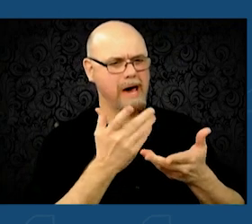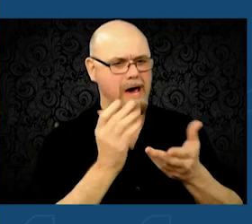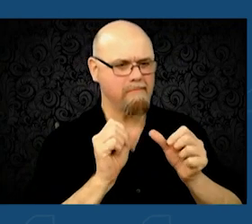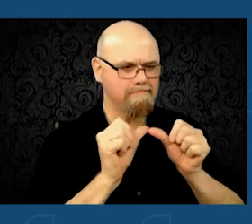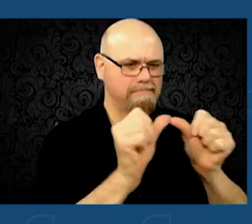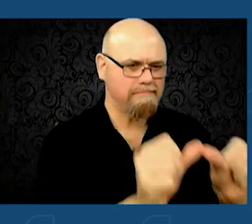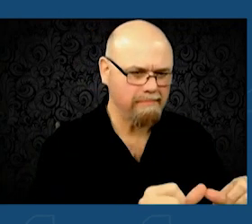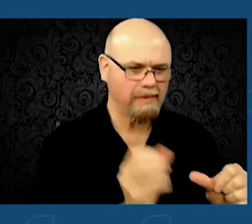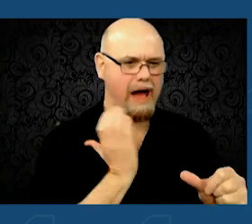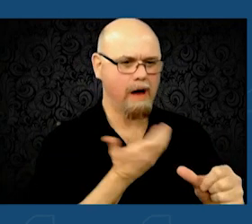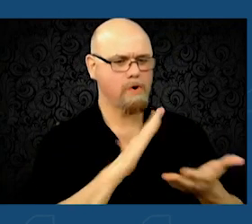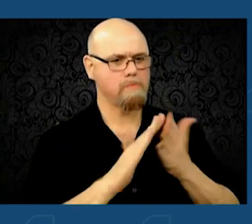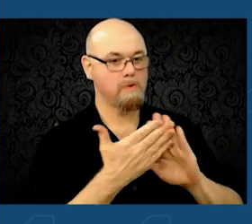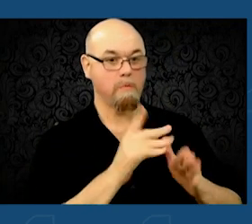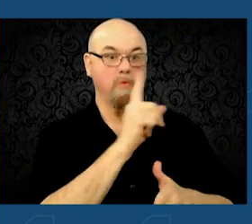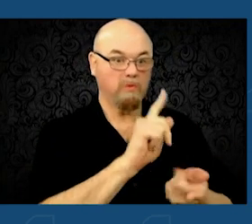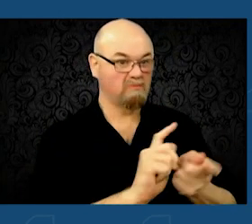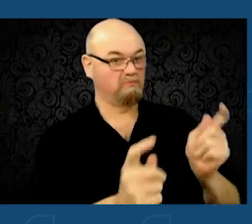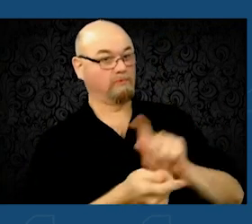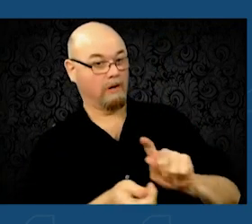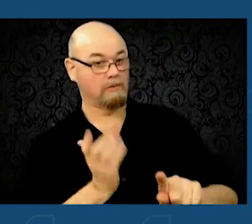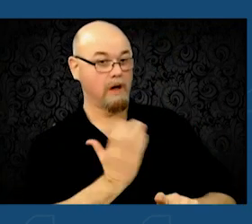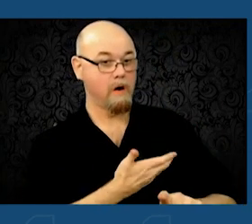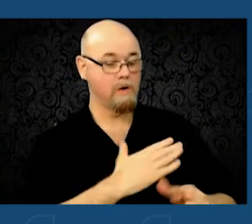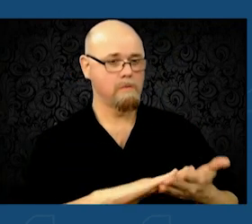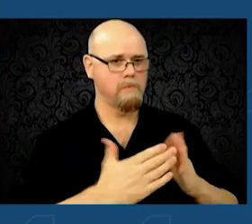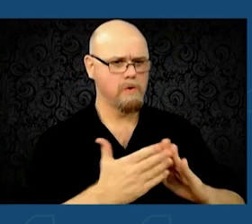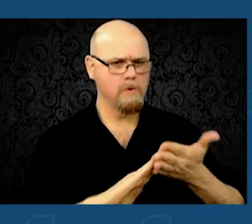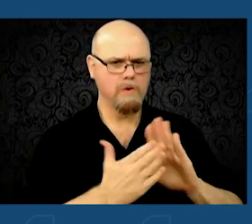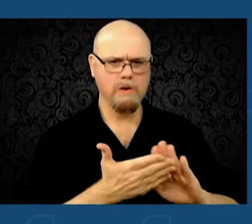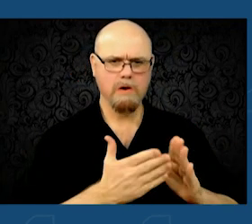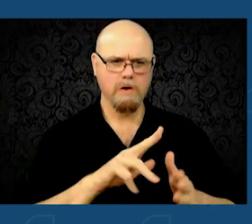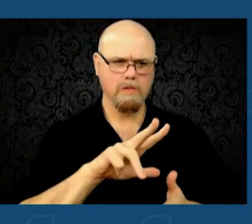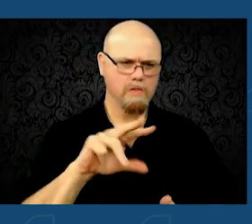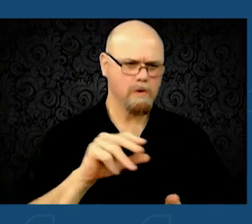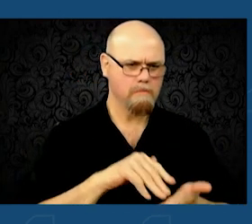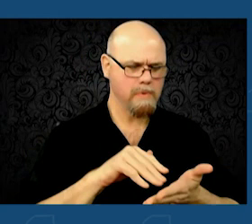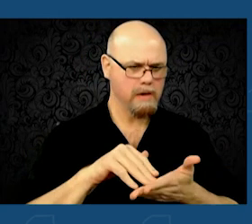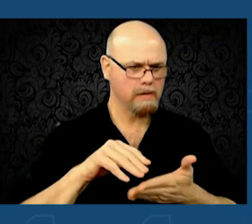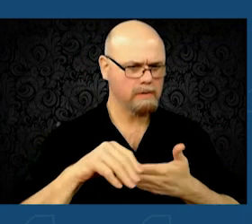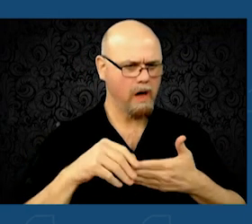million, funding, a comprehensive 3-story,